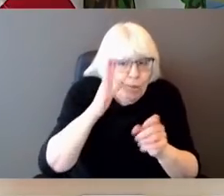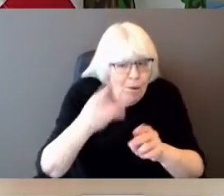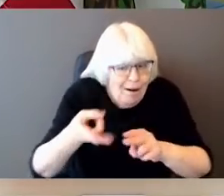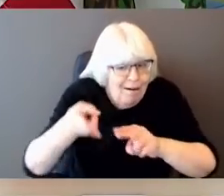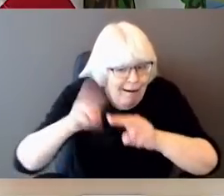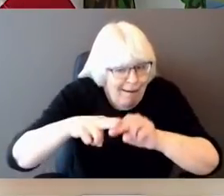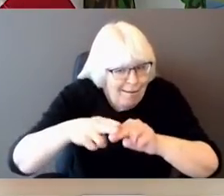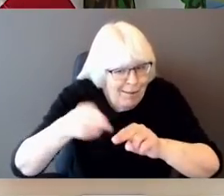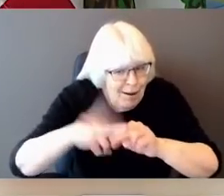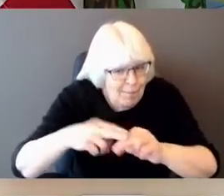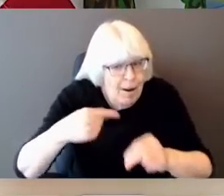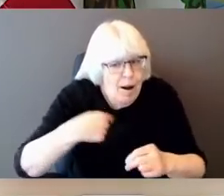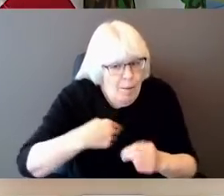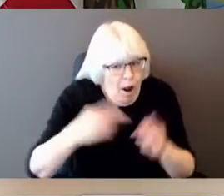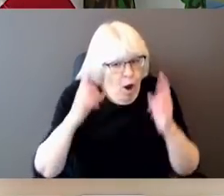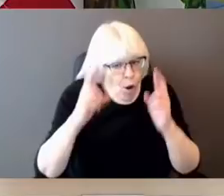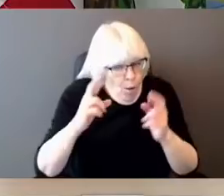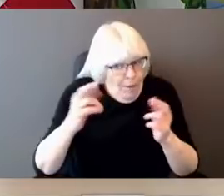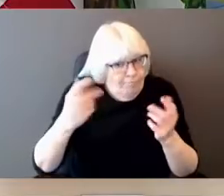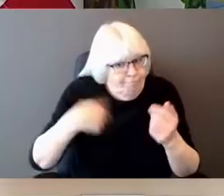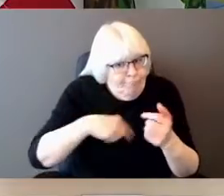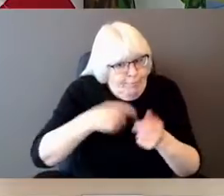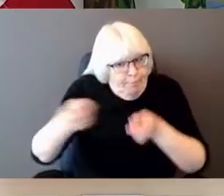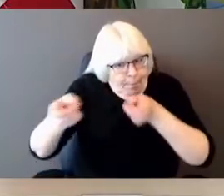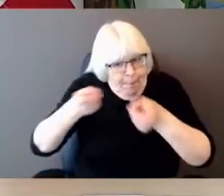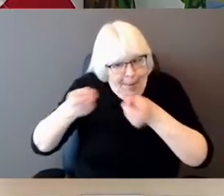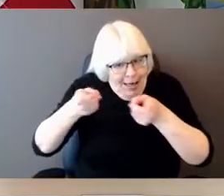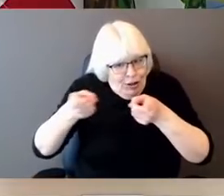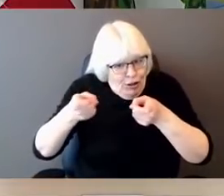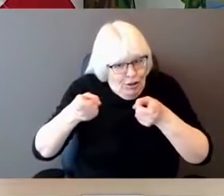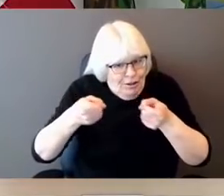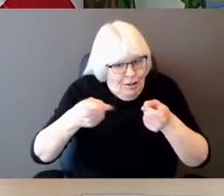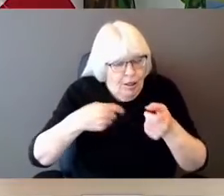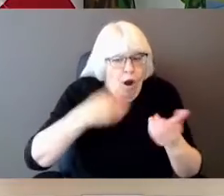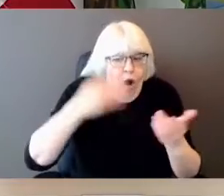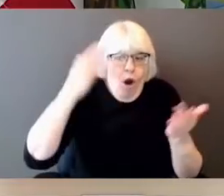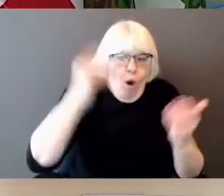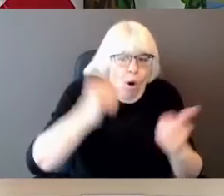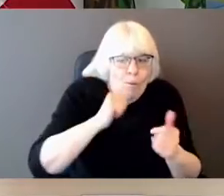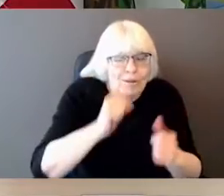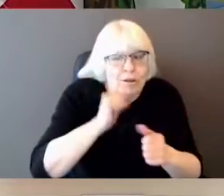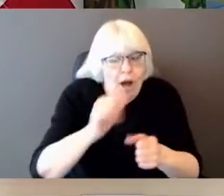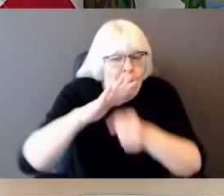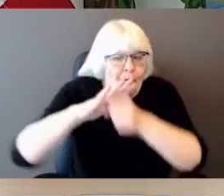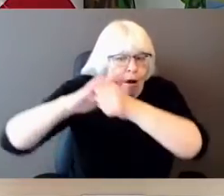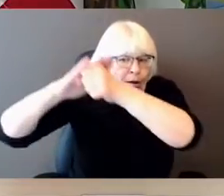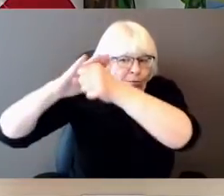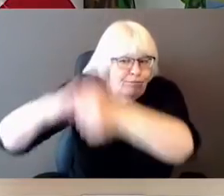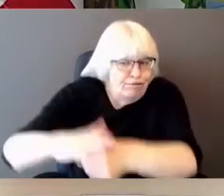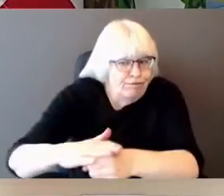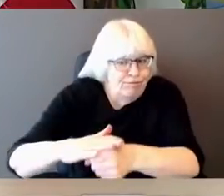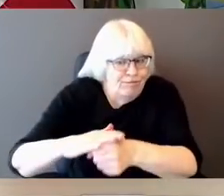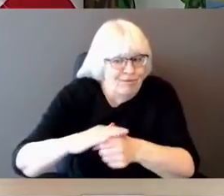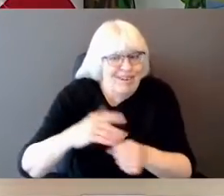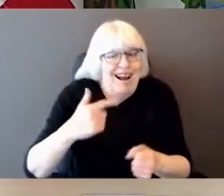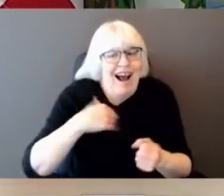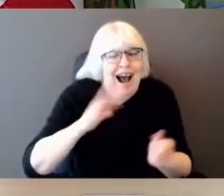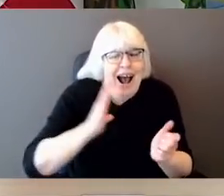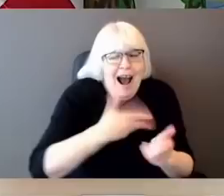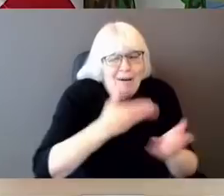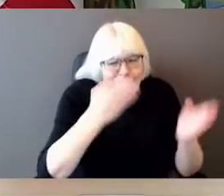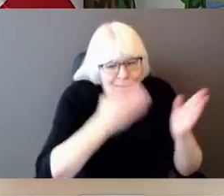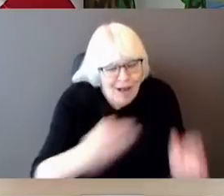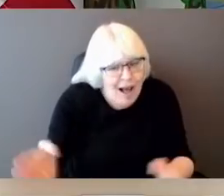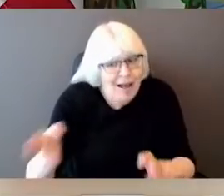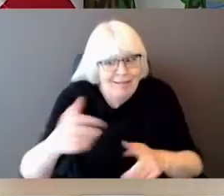and continue not to have our moving on plan impacted. And now I